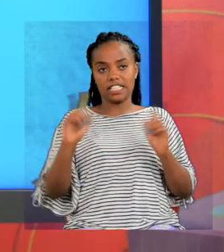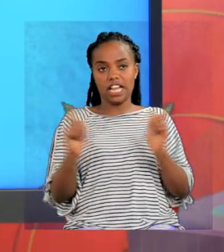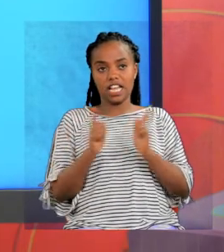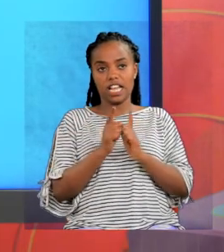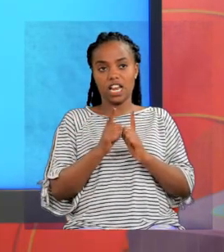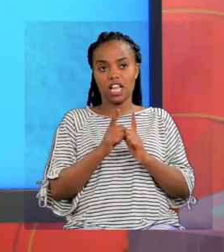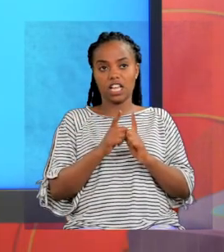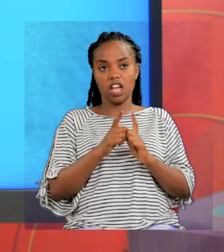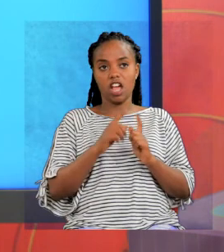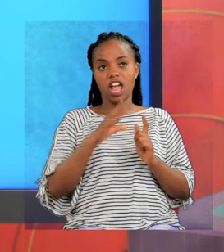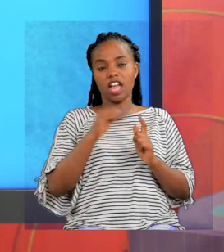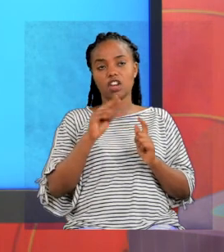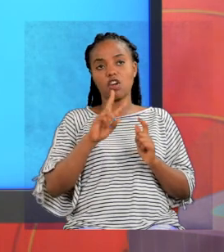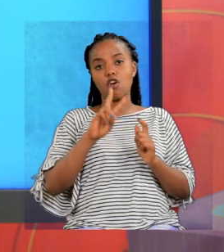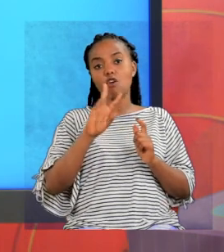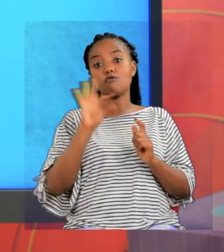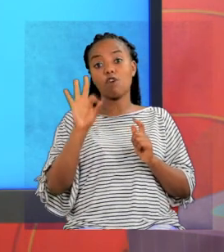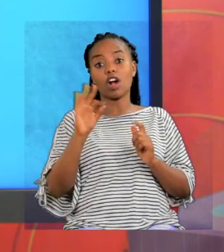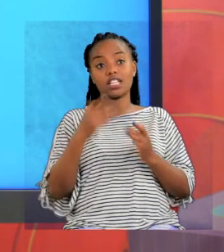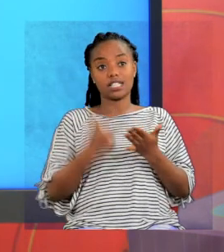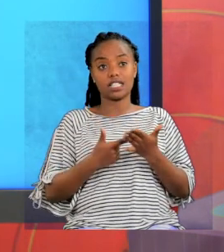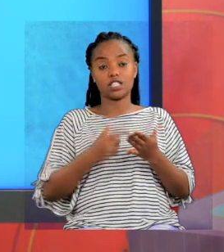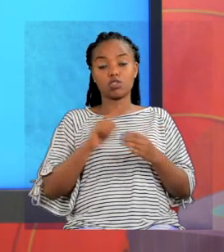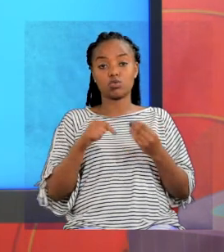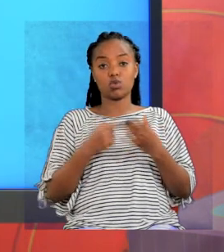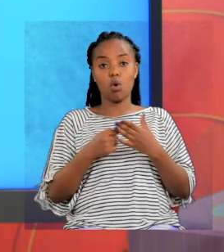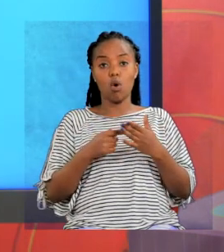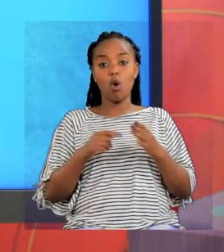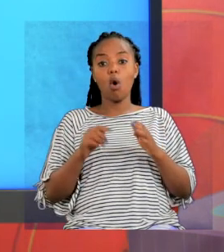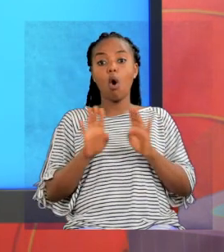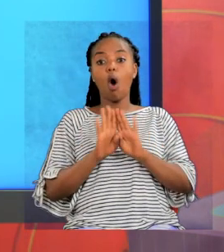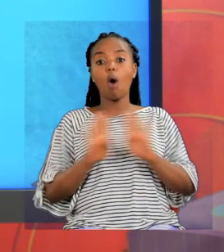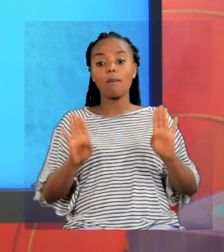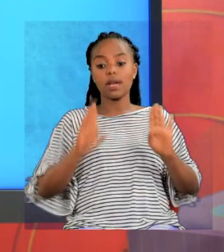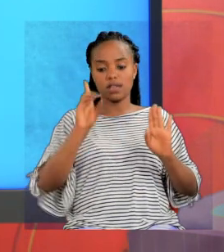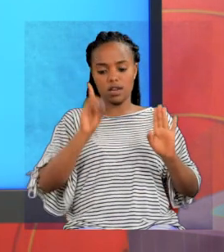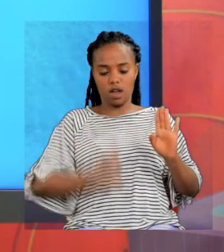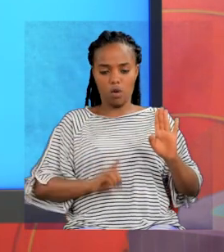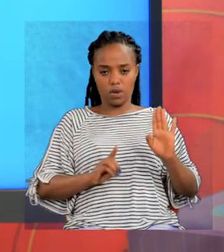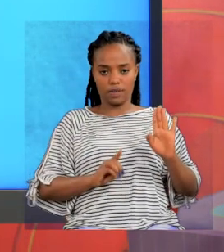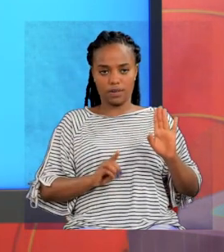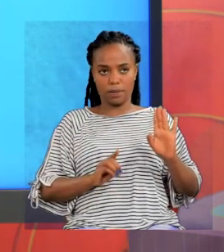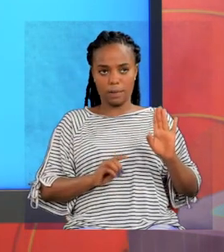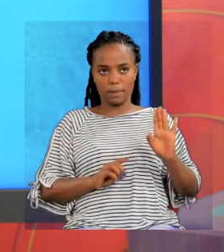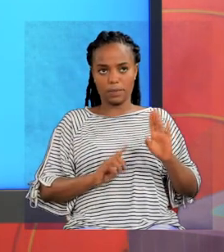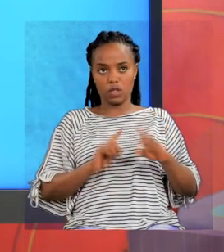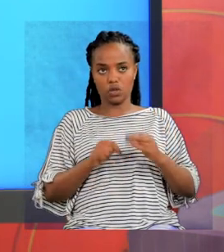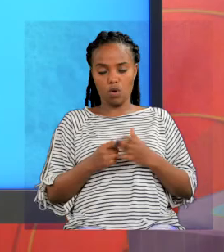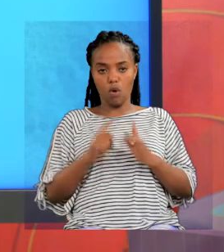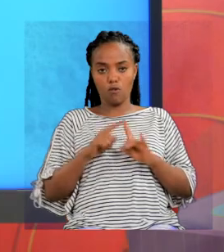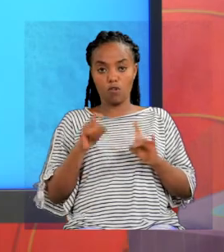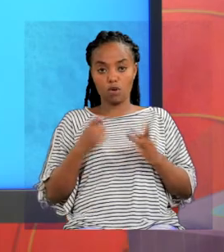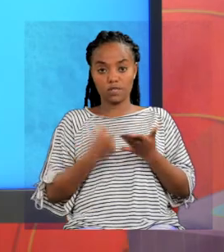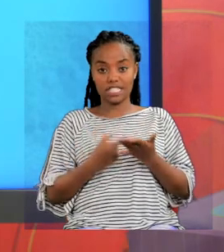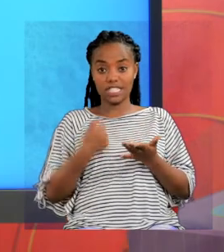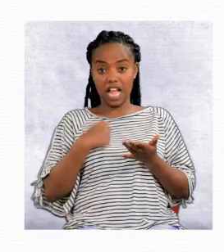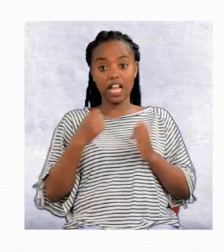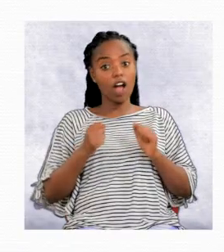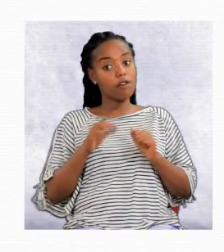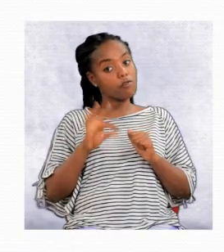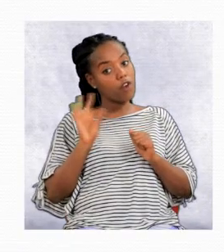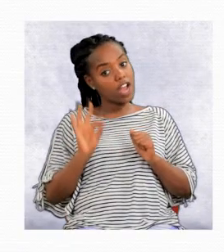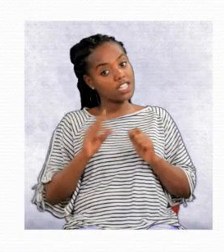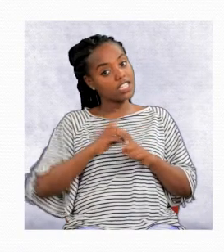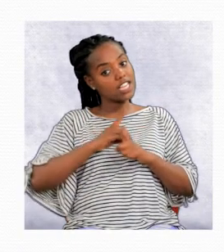the focus is this one. So the parabola has this form, so it opens down. So from this I can find